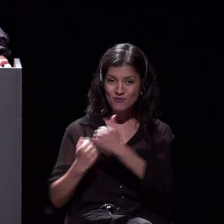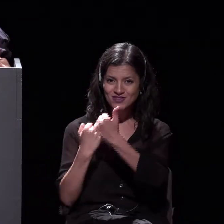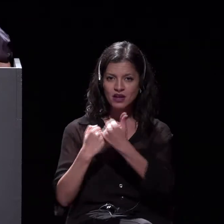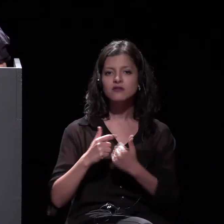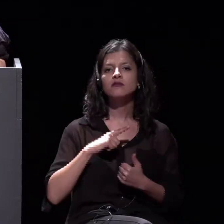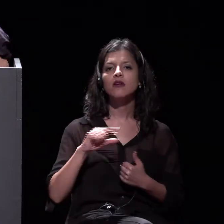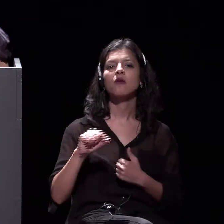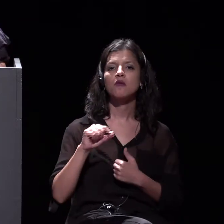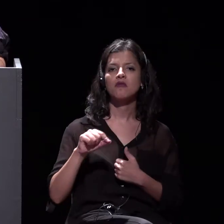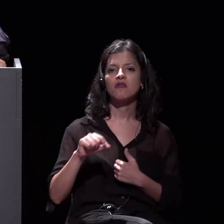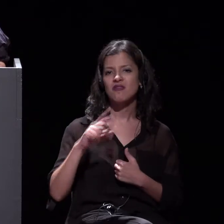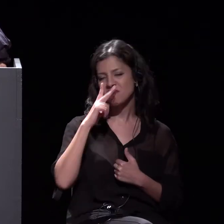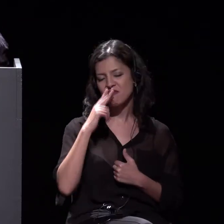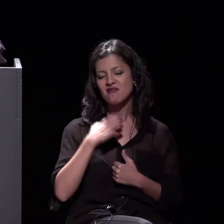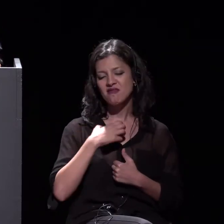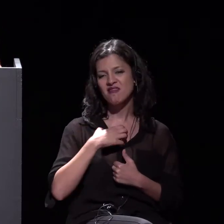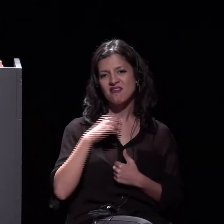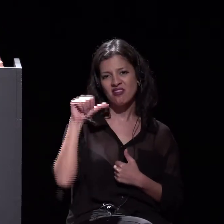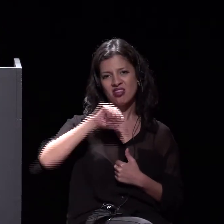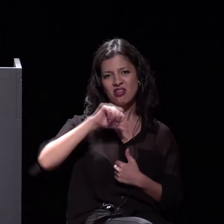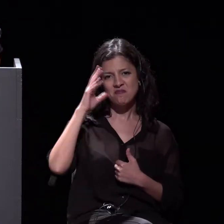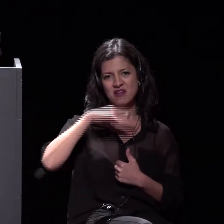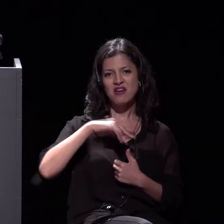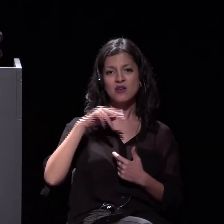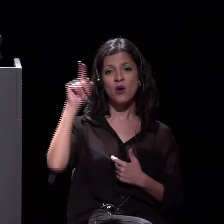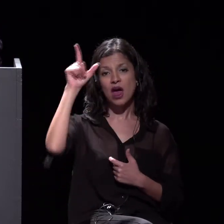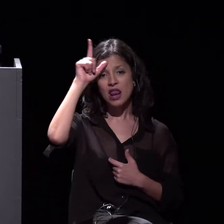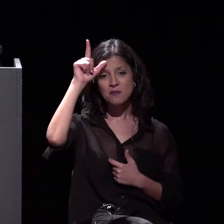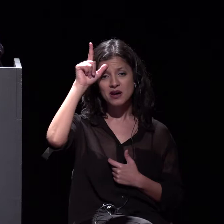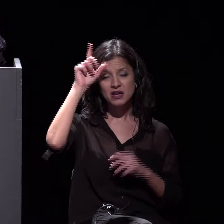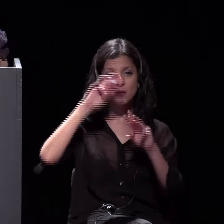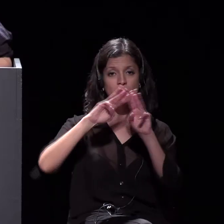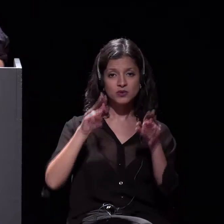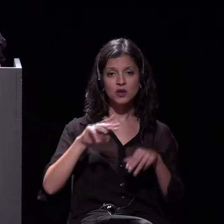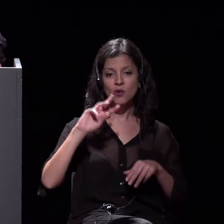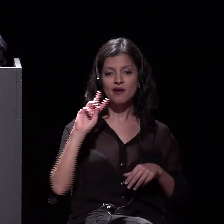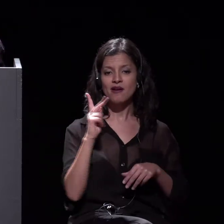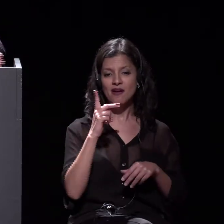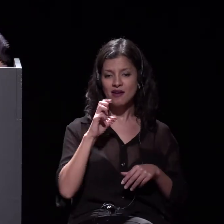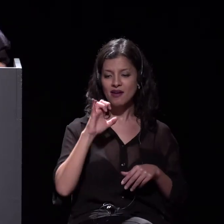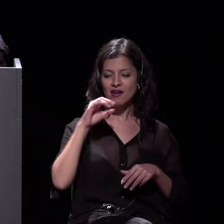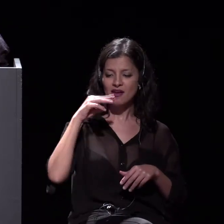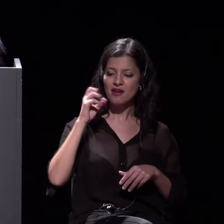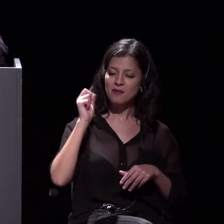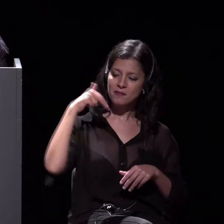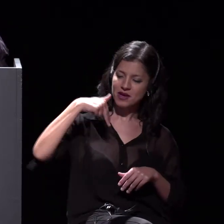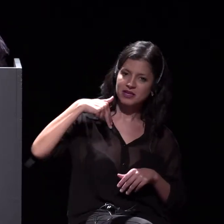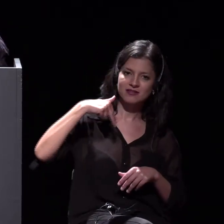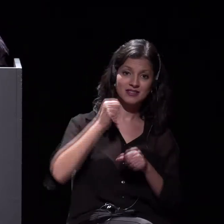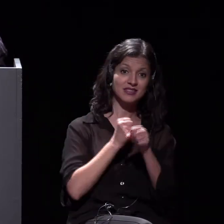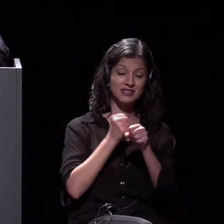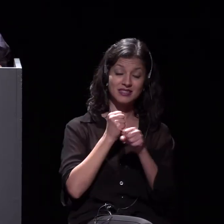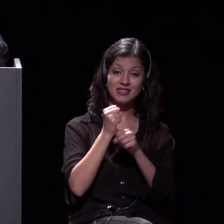in the 30s, those museums that were constantly pandering to the sense of community as an exclusionary rather than